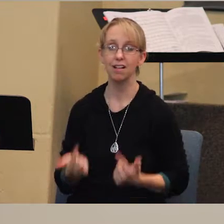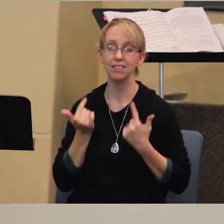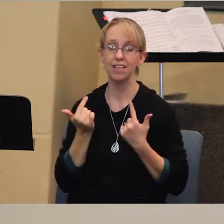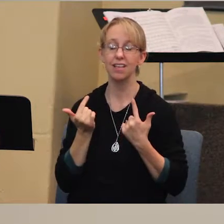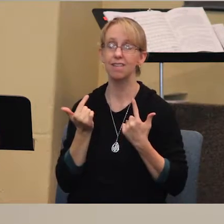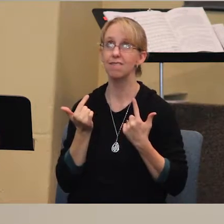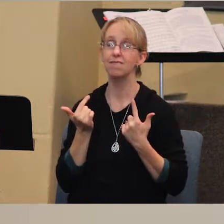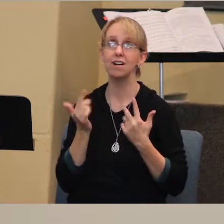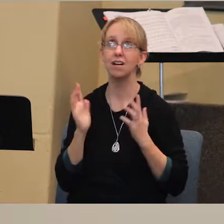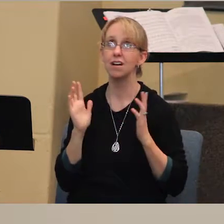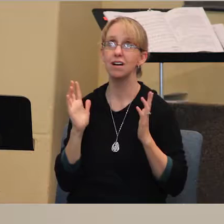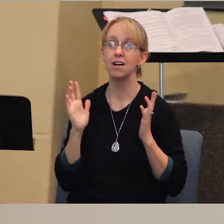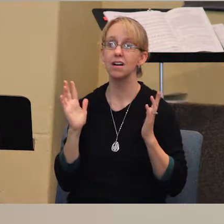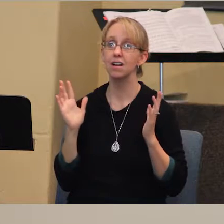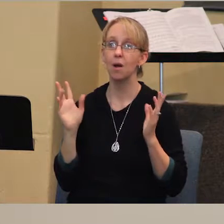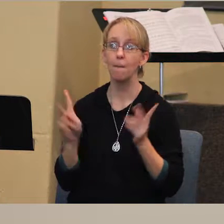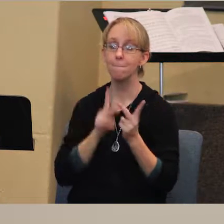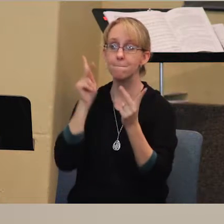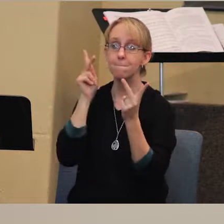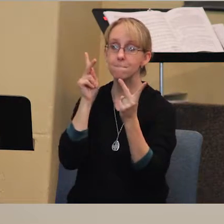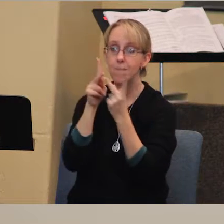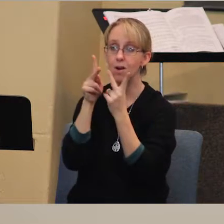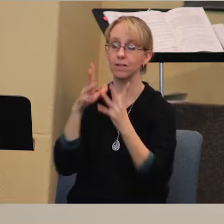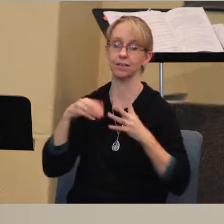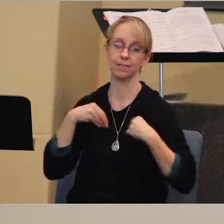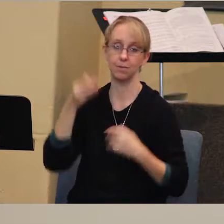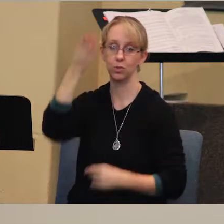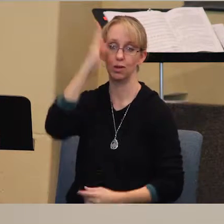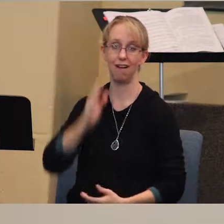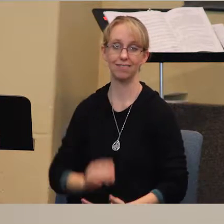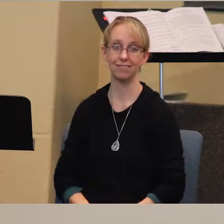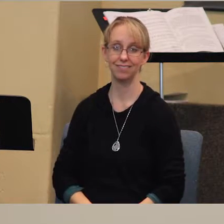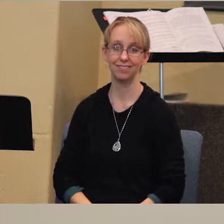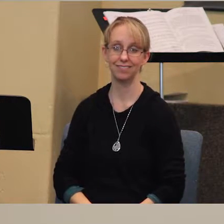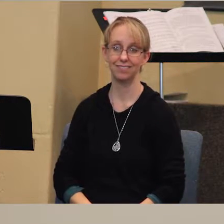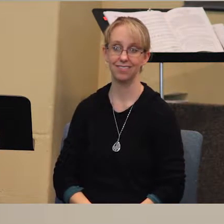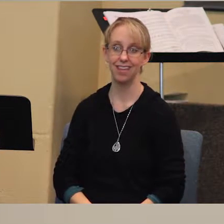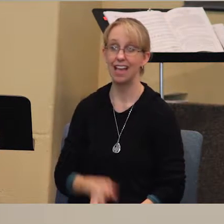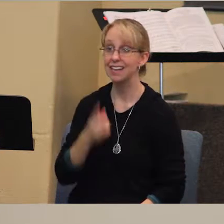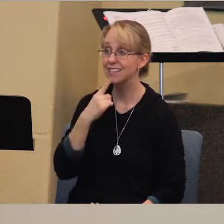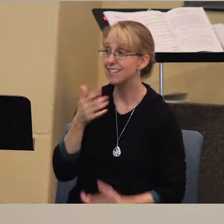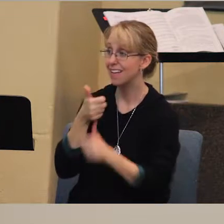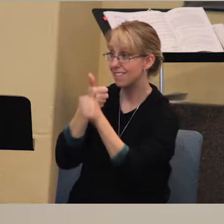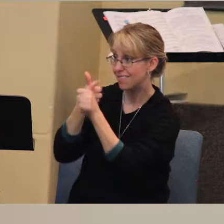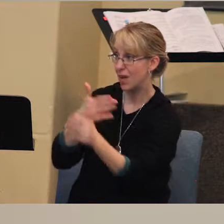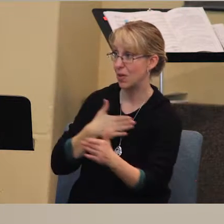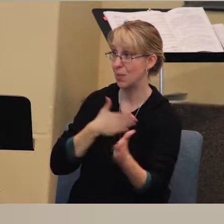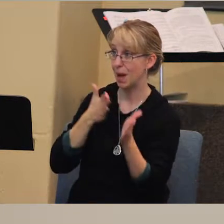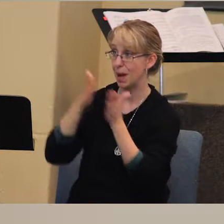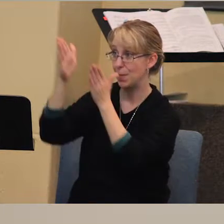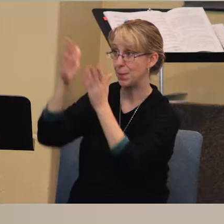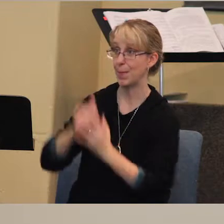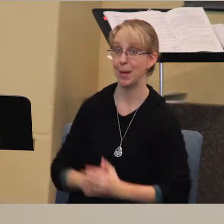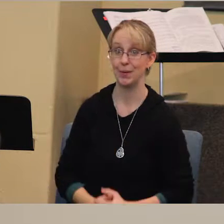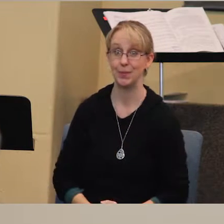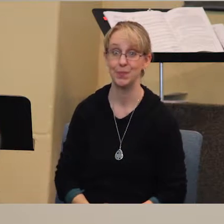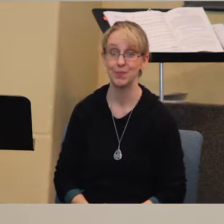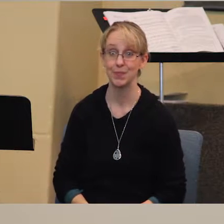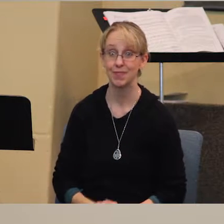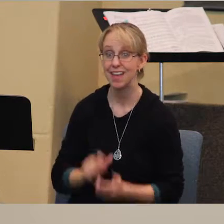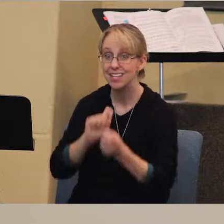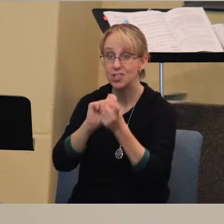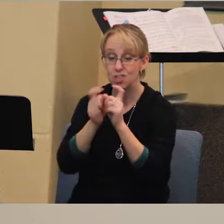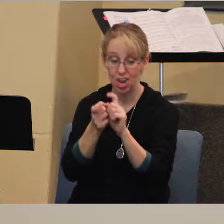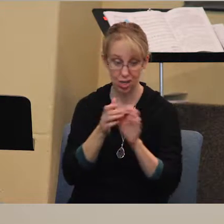completely acceptable to God. And he said, "Follow my pattern. Follow my ways." So change